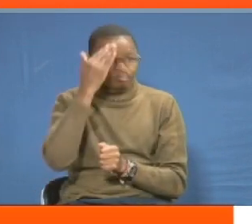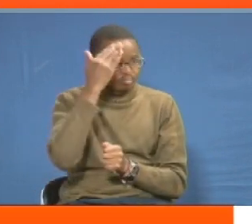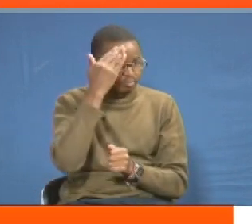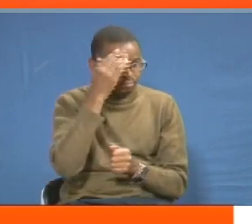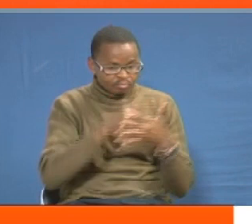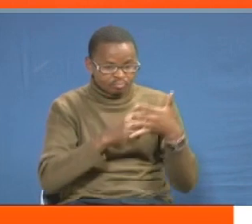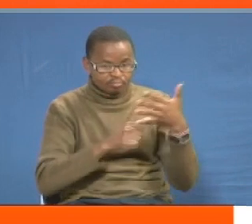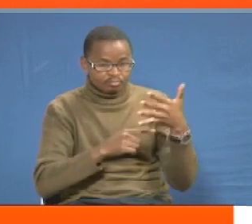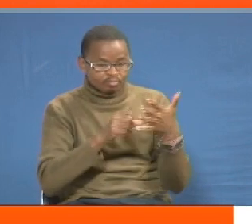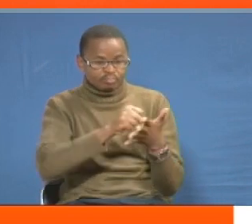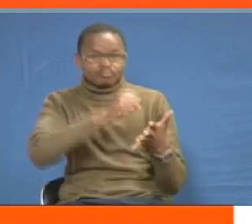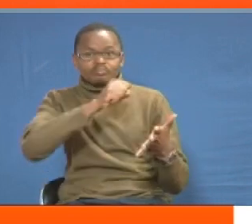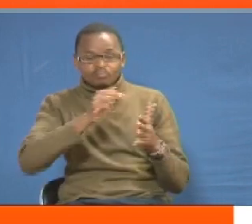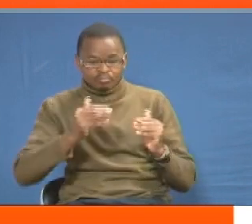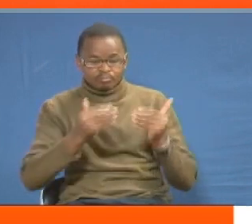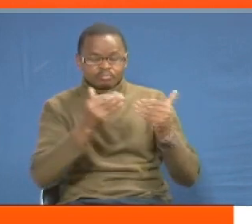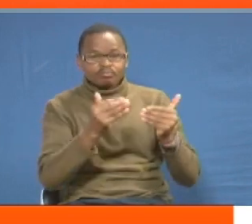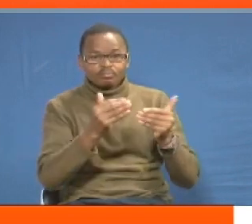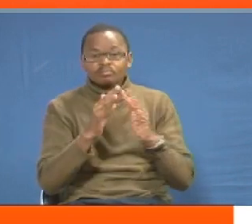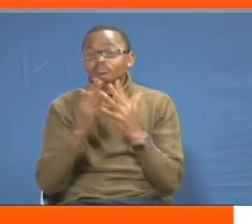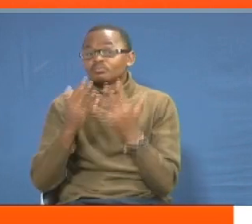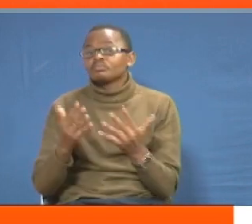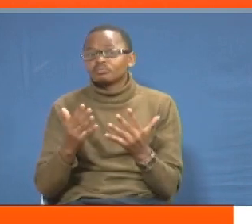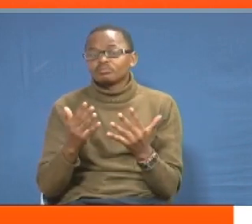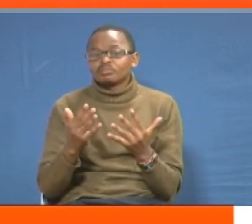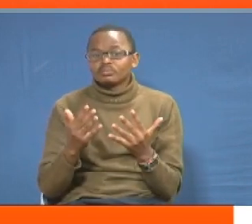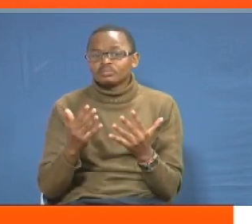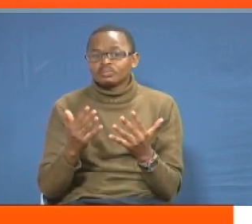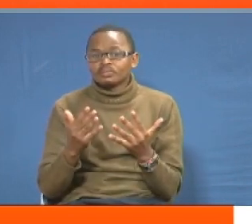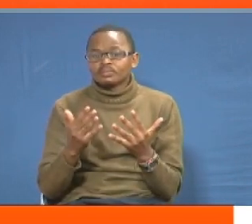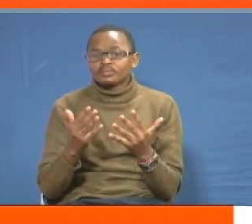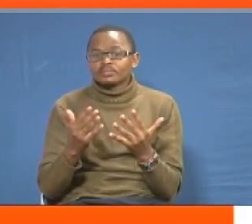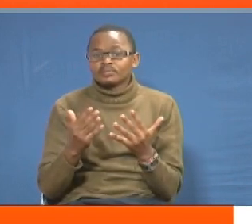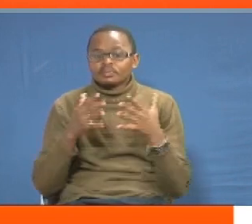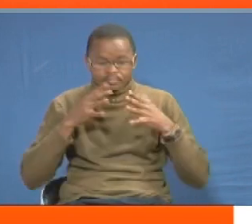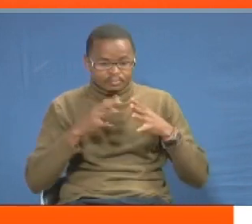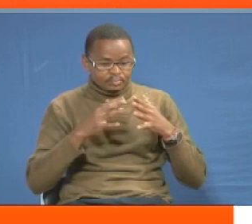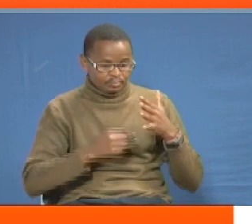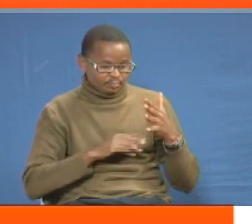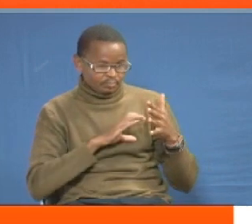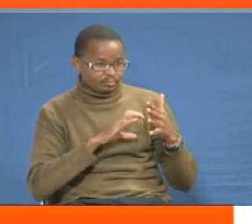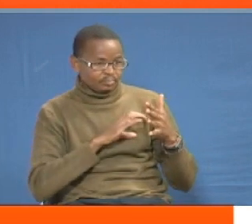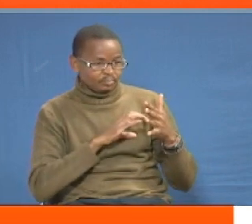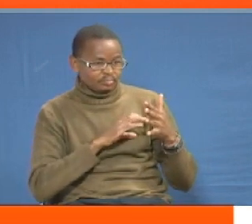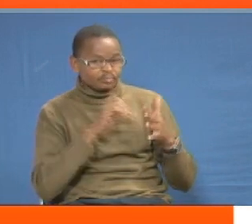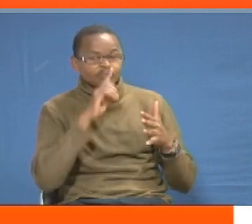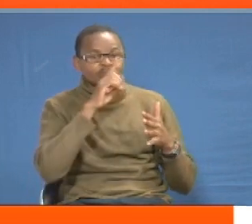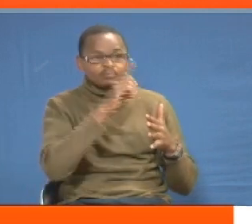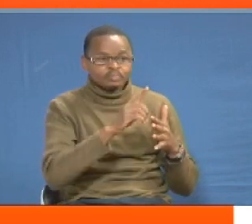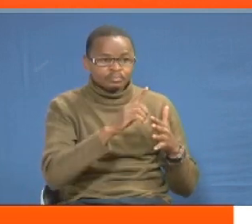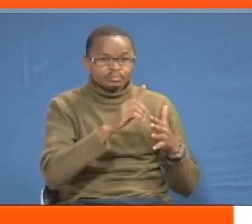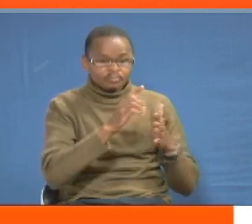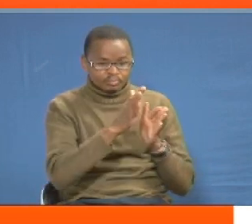out to know what were the budgetary allocations, how has it been utilized. So the citizen themselves, citizen, I would call